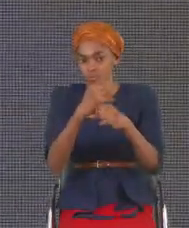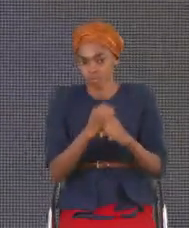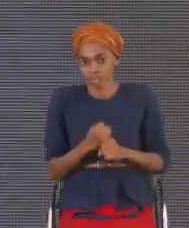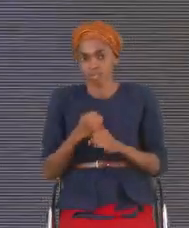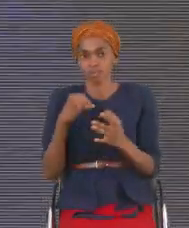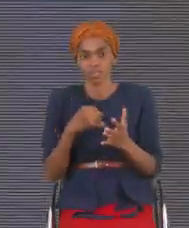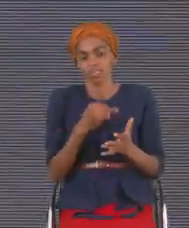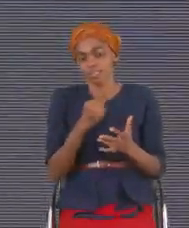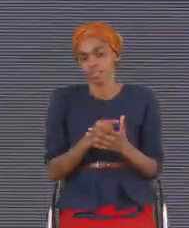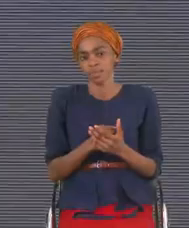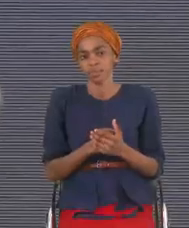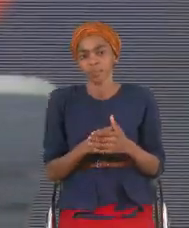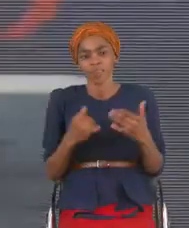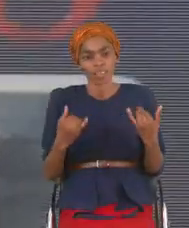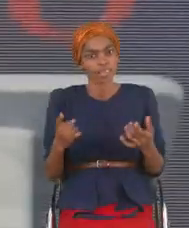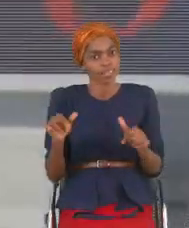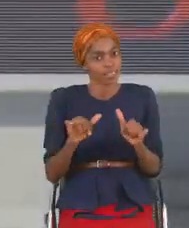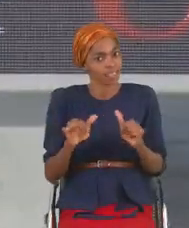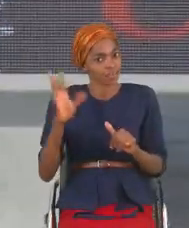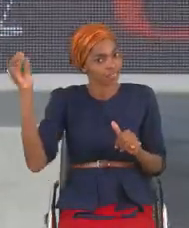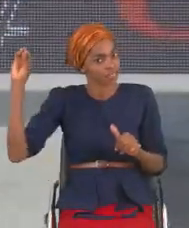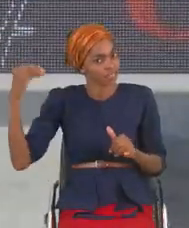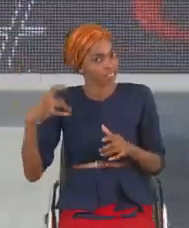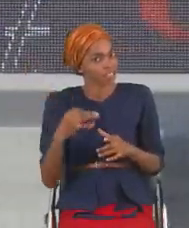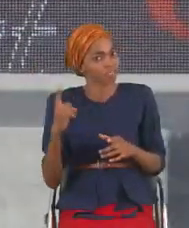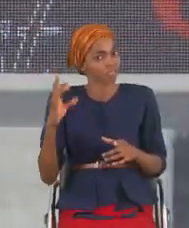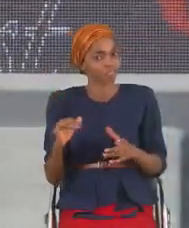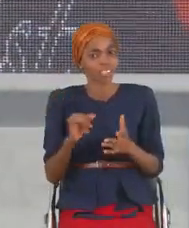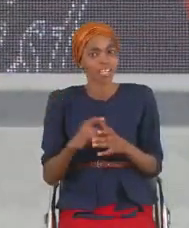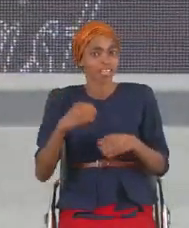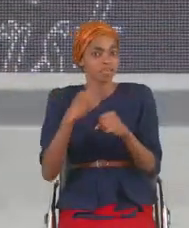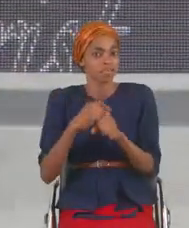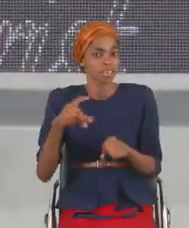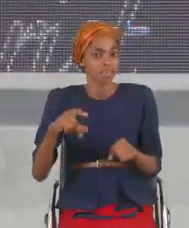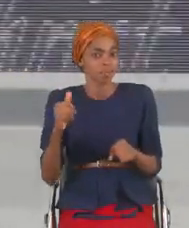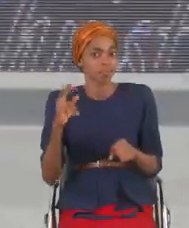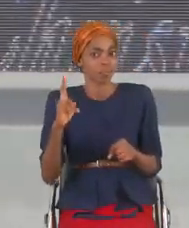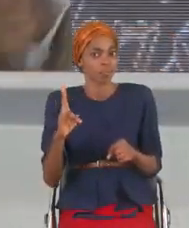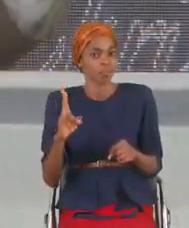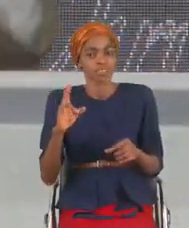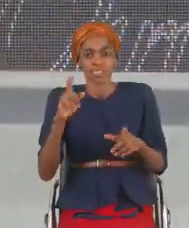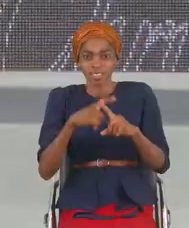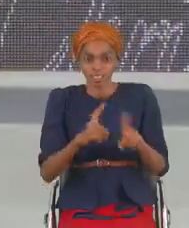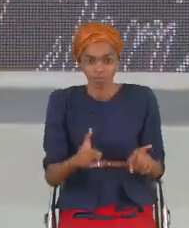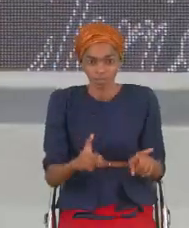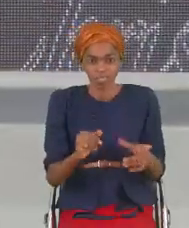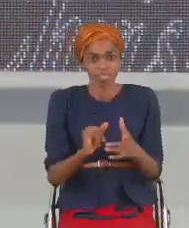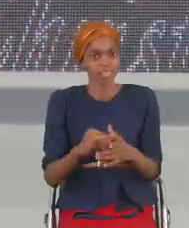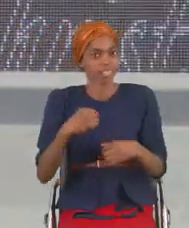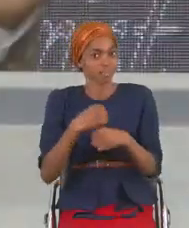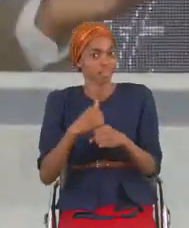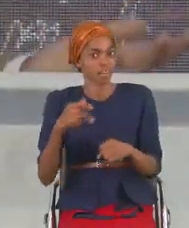age the same grace of god that made paul the apostle different that made the police